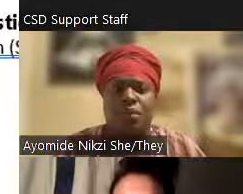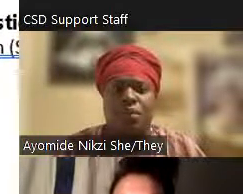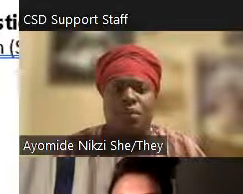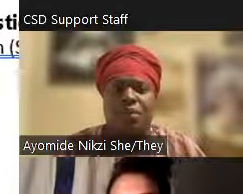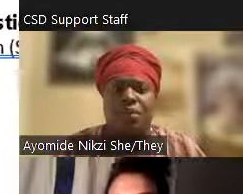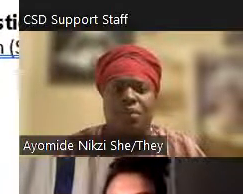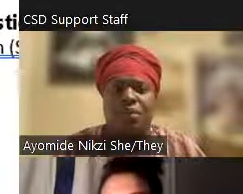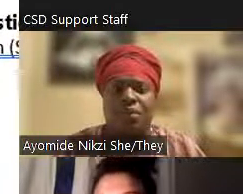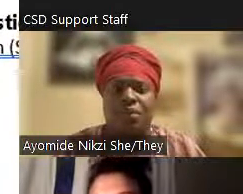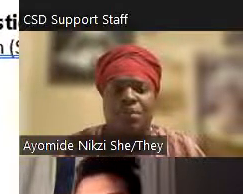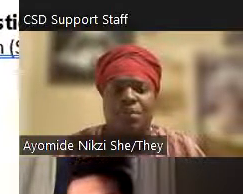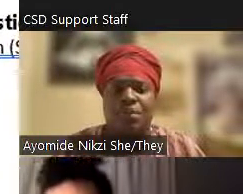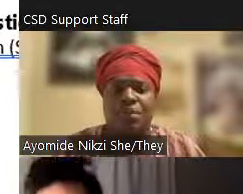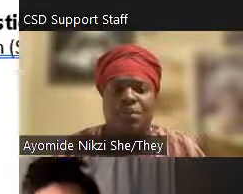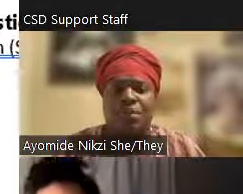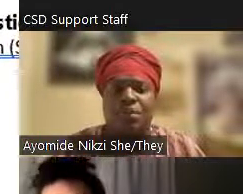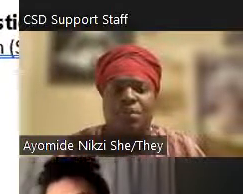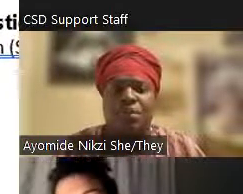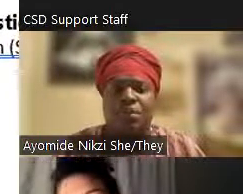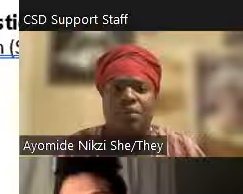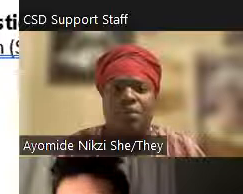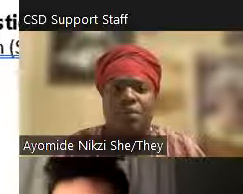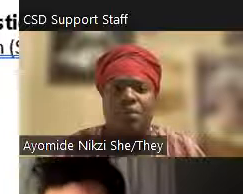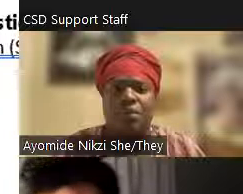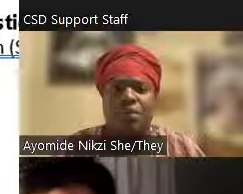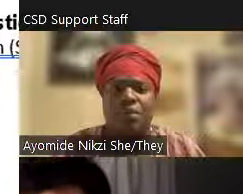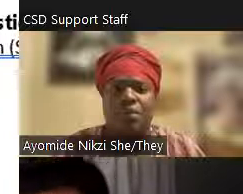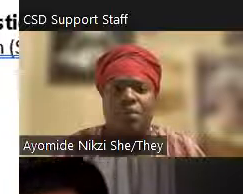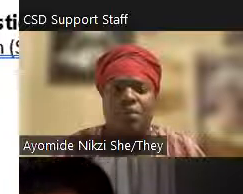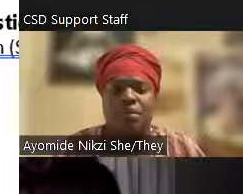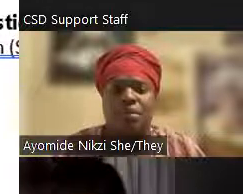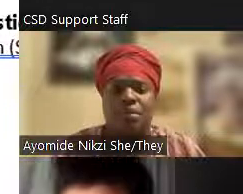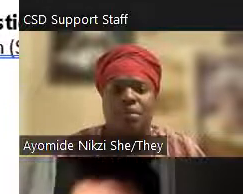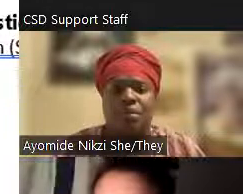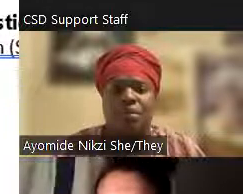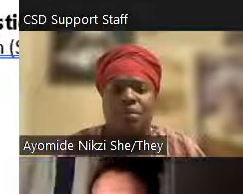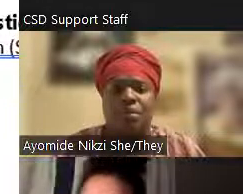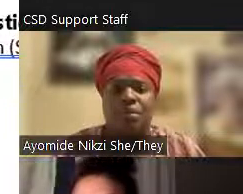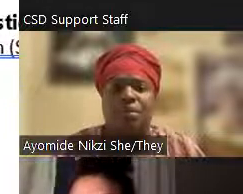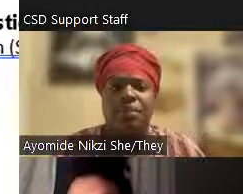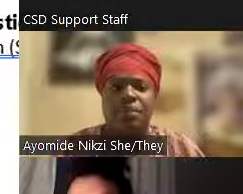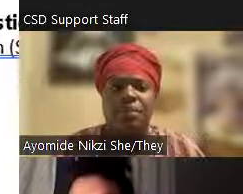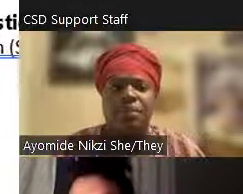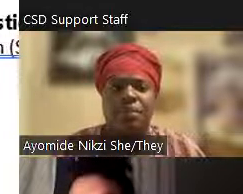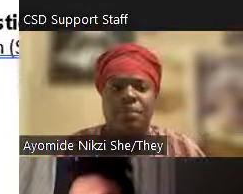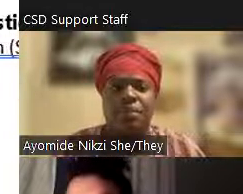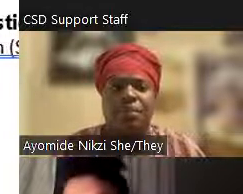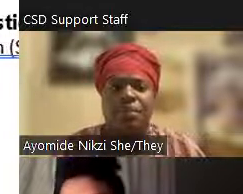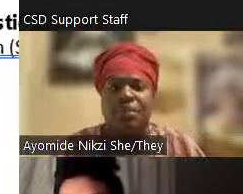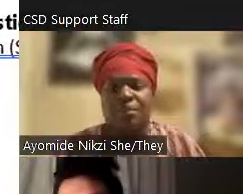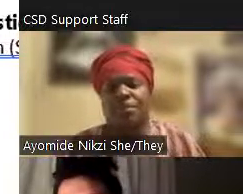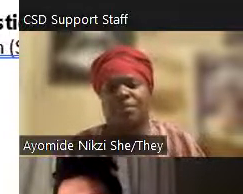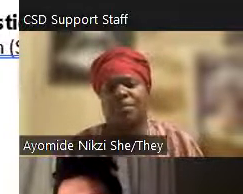to. I think you meant might not agree with every decision, right? Not that you may not. I hope that's the meaning of that